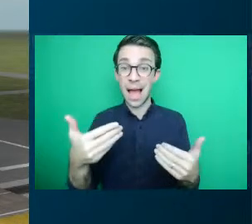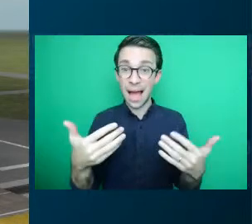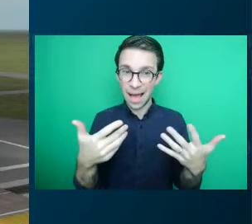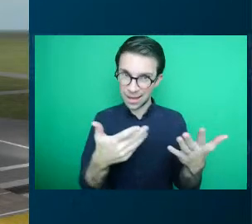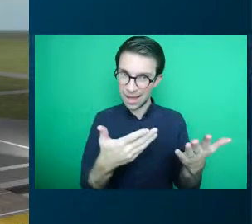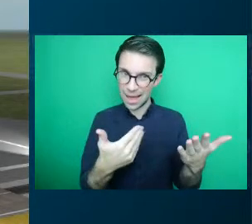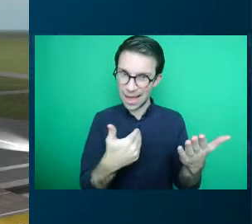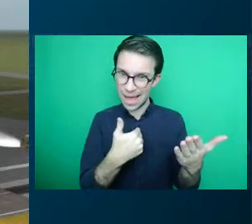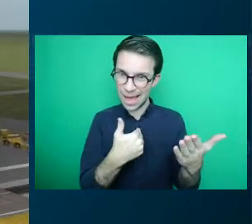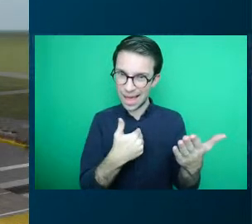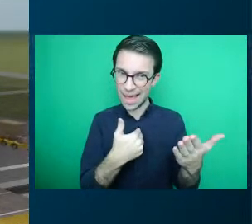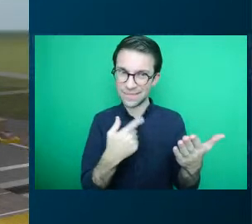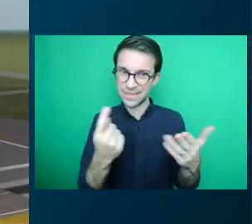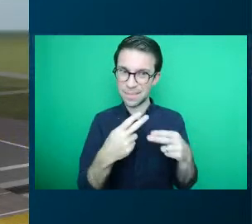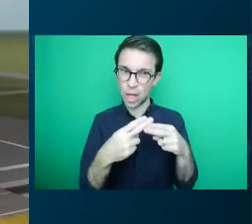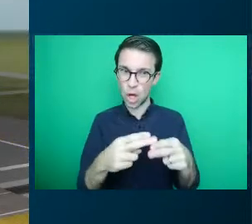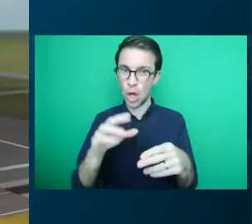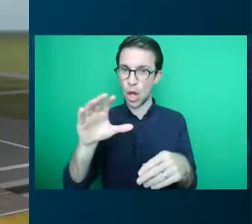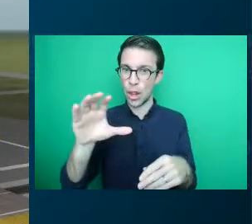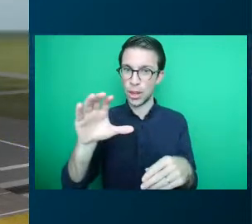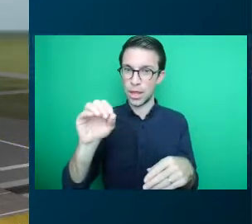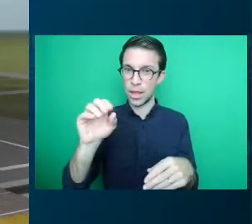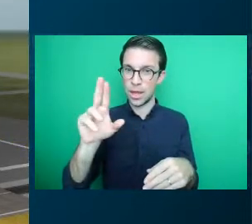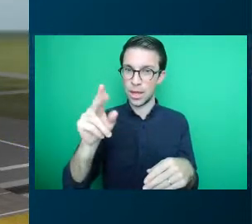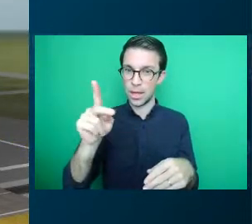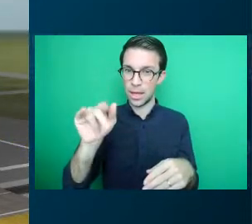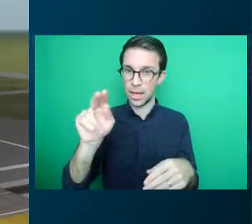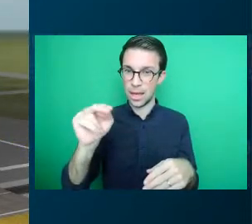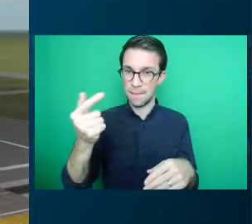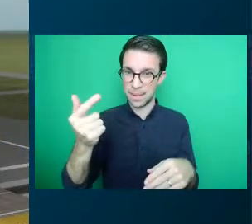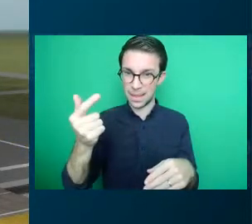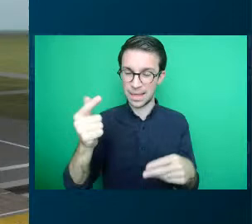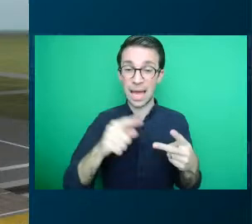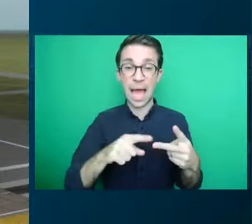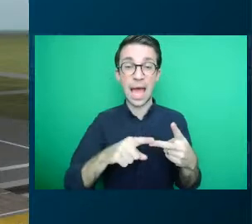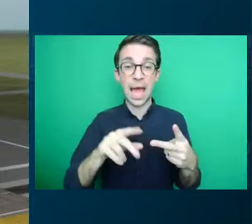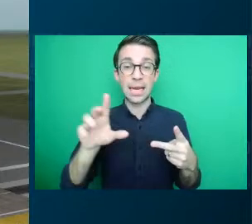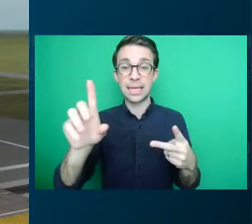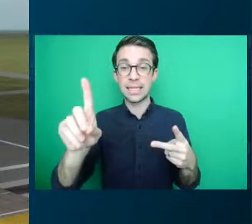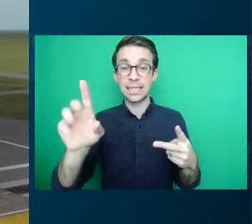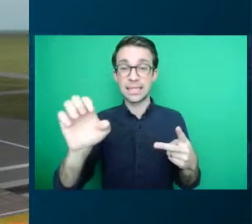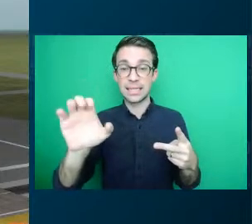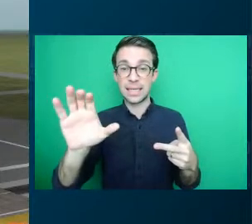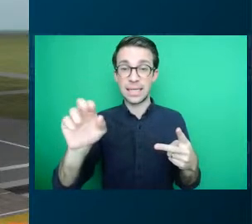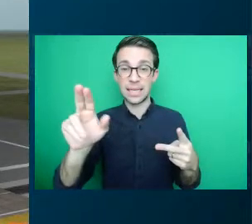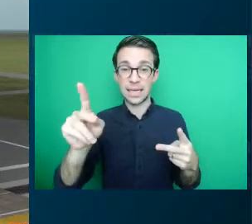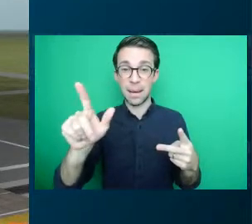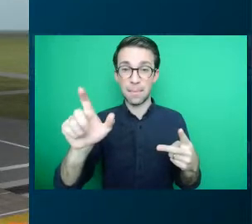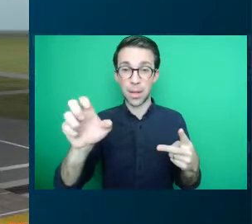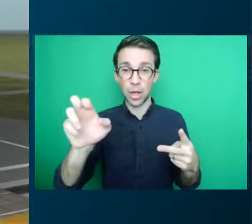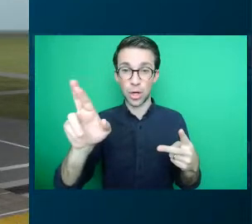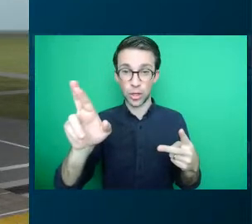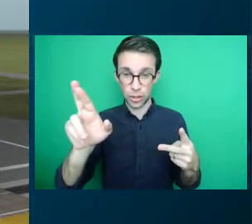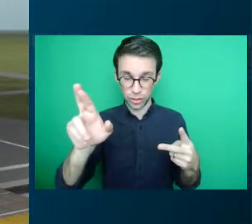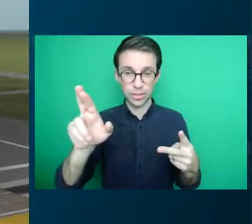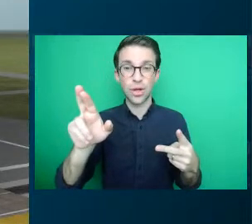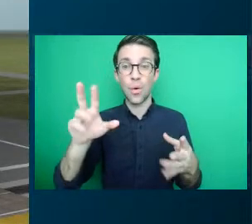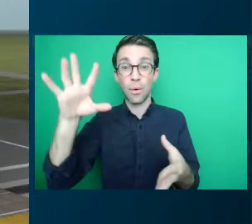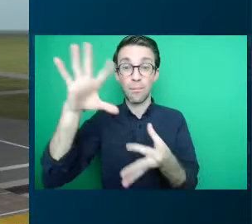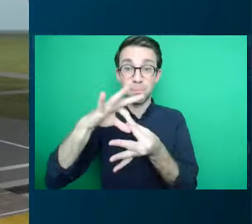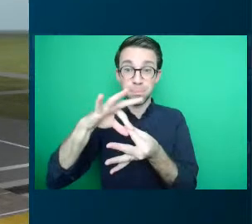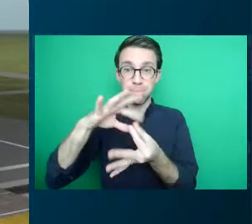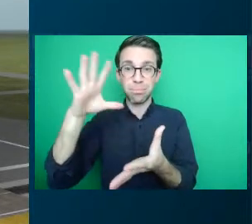actually got coupling here, and there's some things called decouplers. And if I grab one of these decouplers, they're basically little explosive